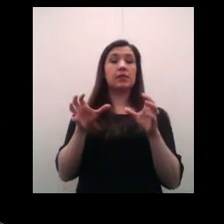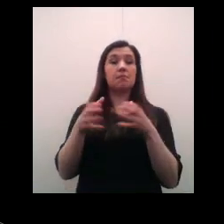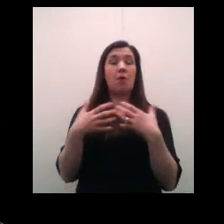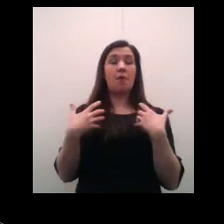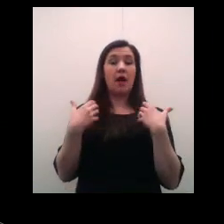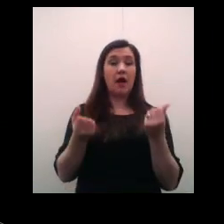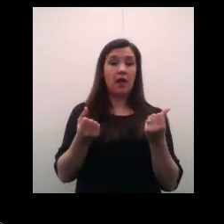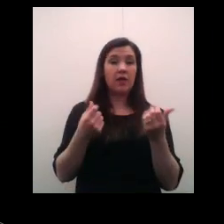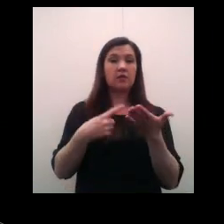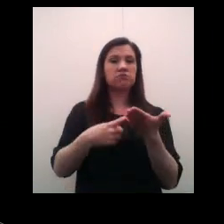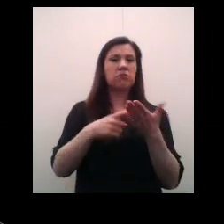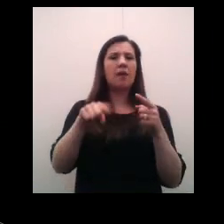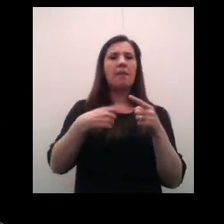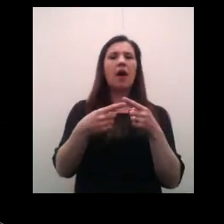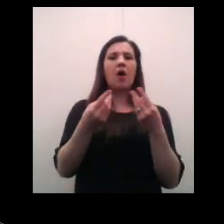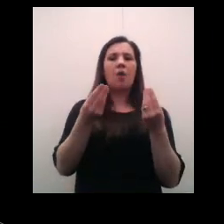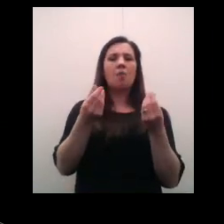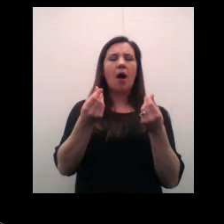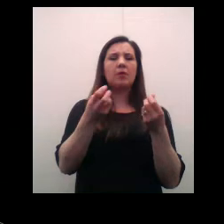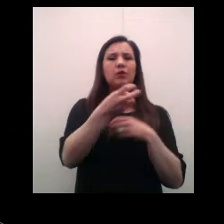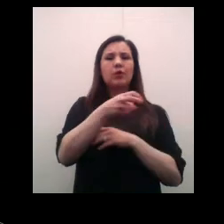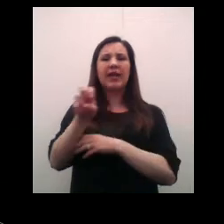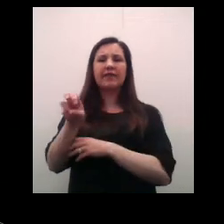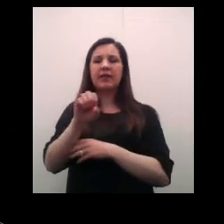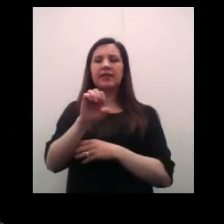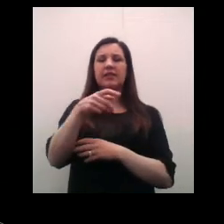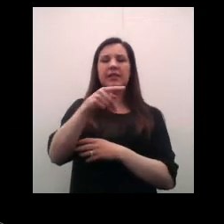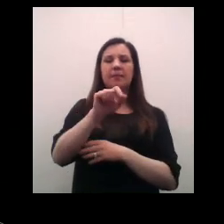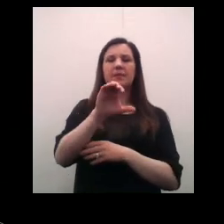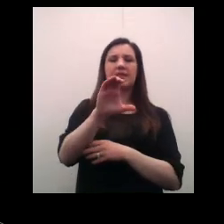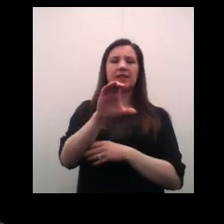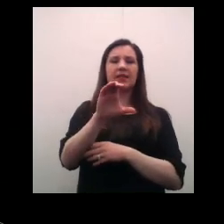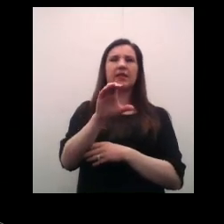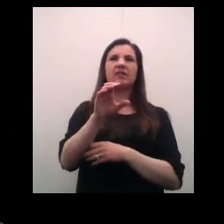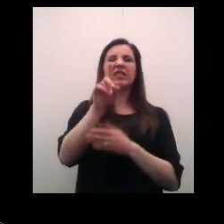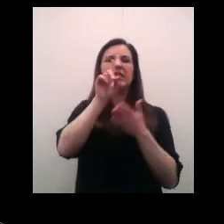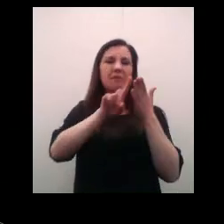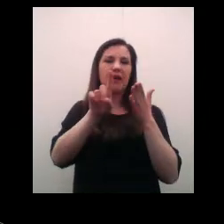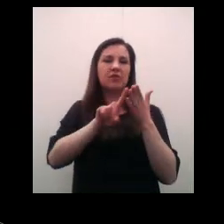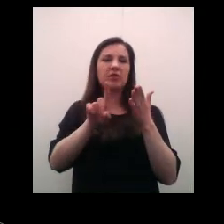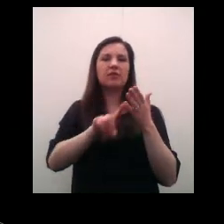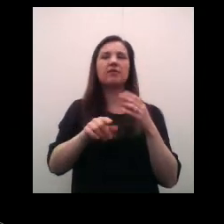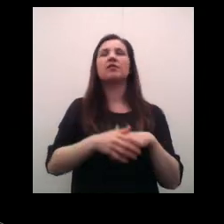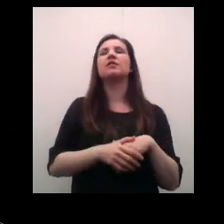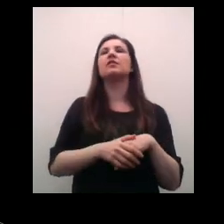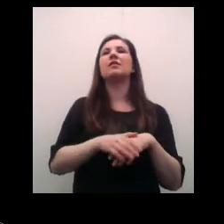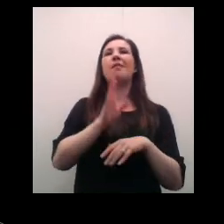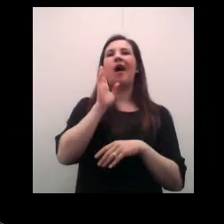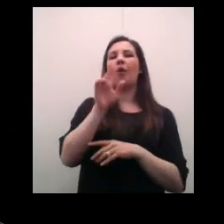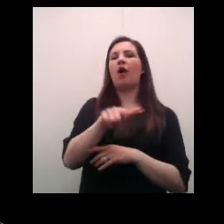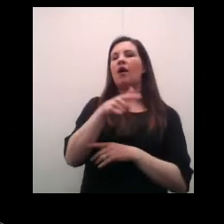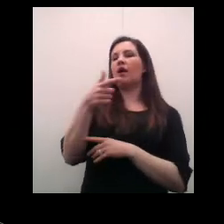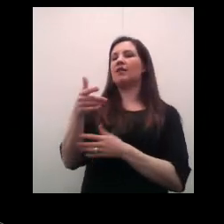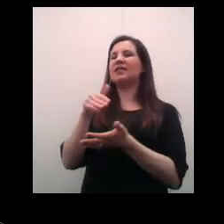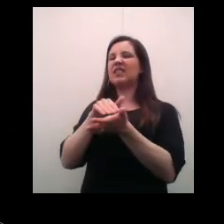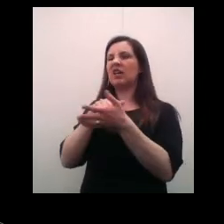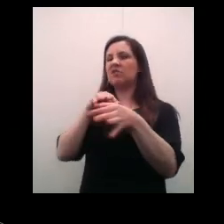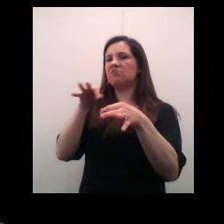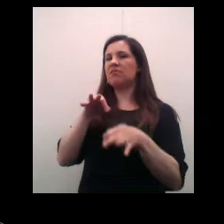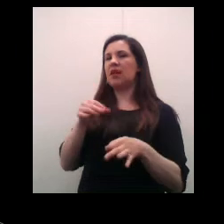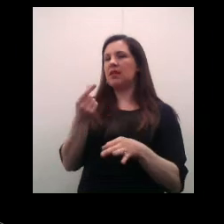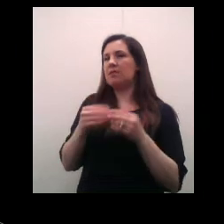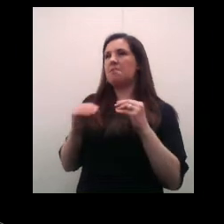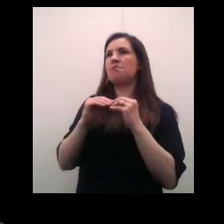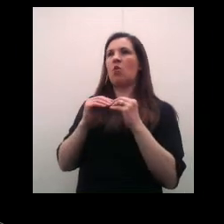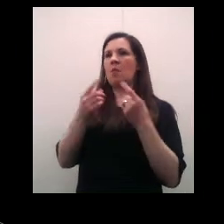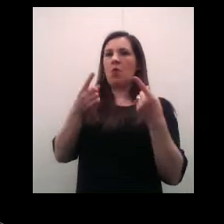property transfers and septic inspections. This is a little known part of the Department of Health, but I'll turn it over to Dr. Burstein to talk a little bit